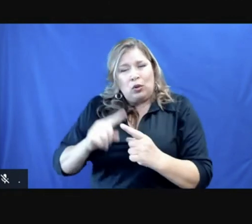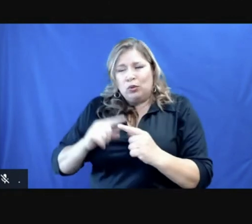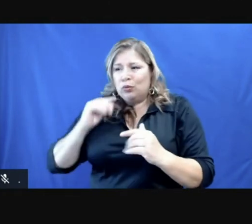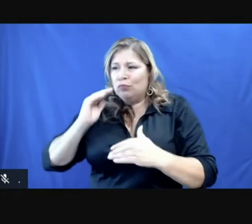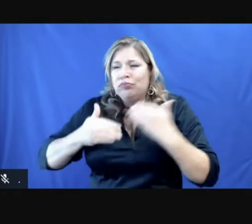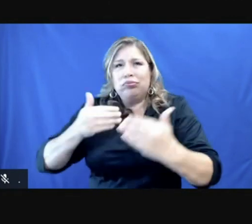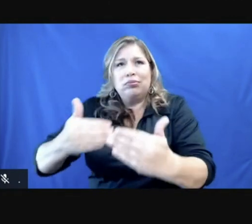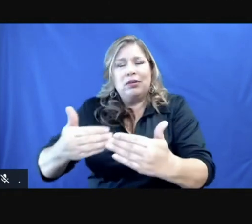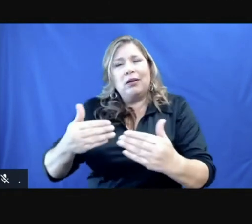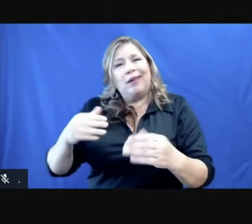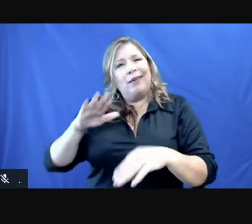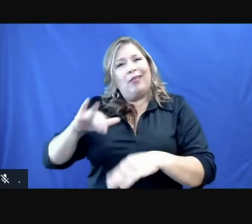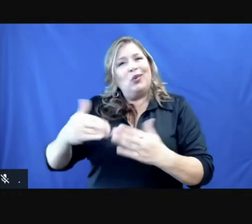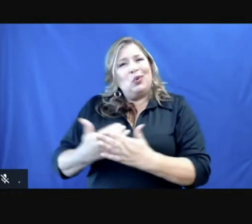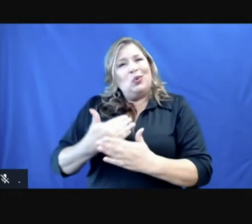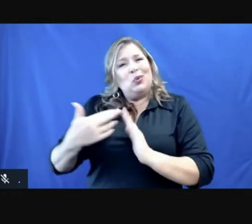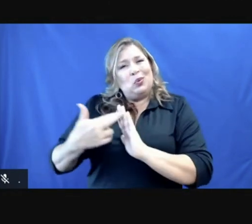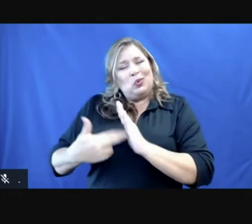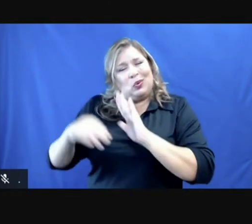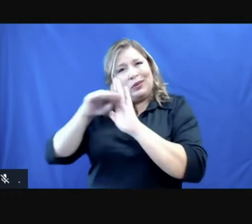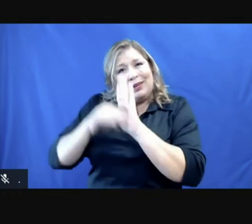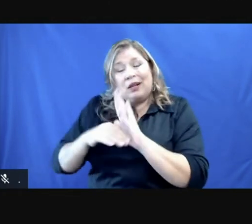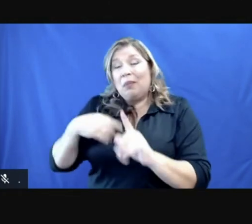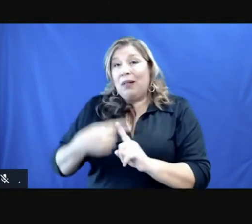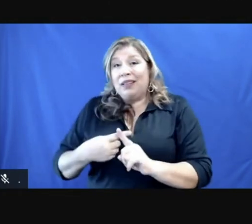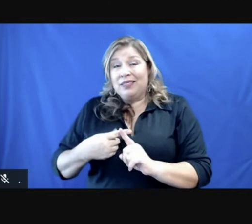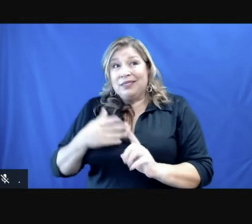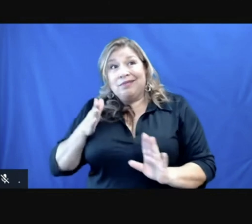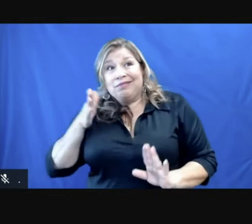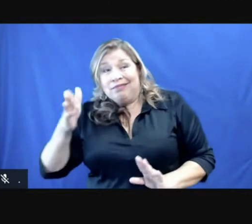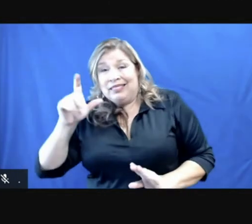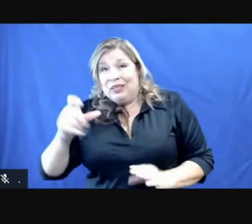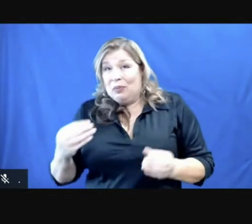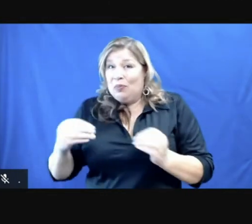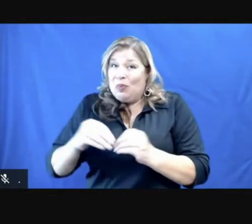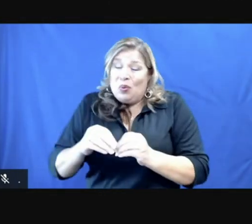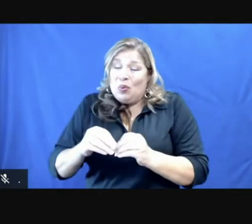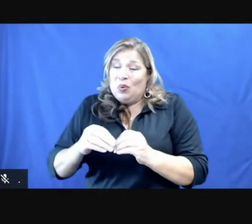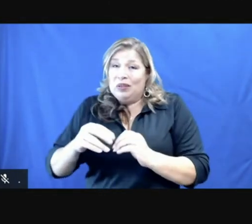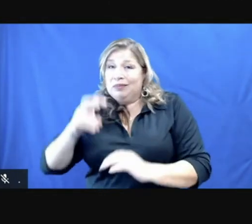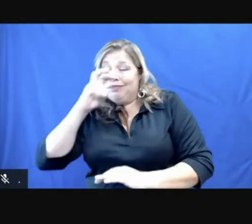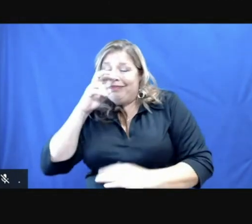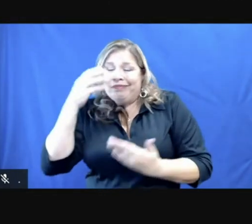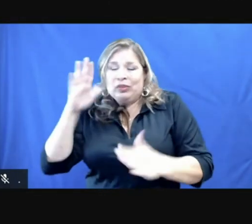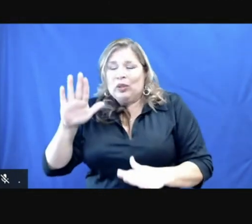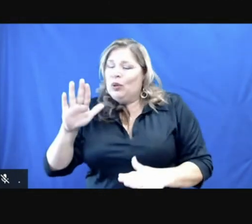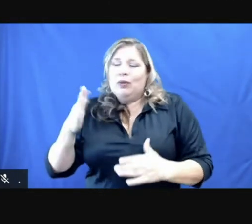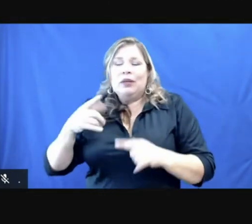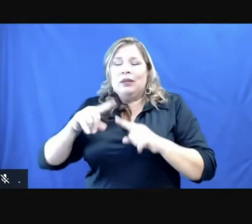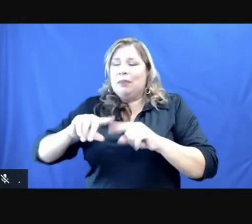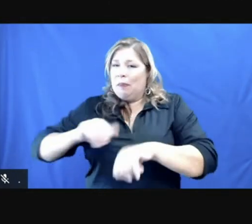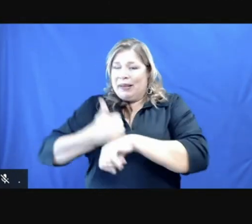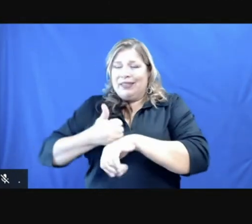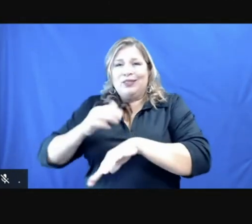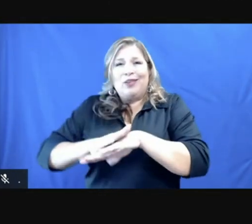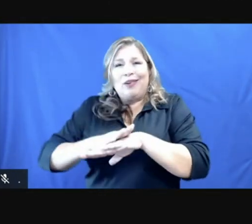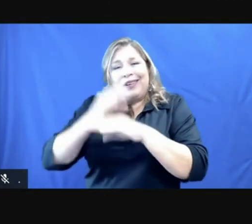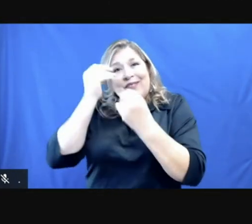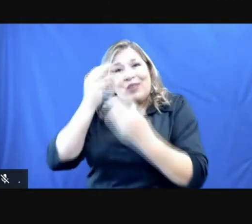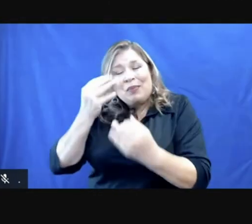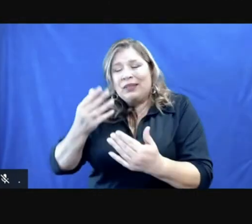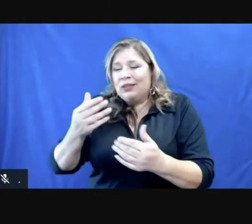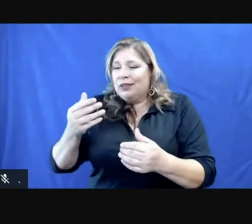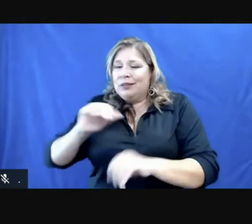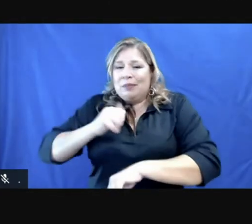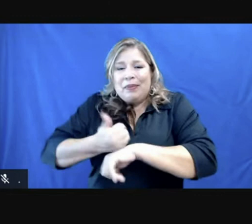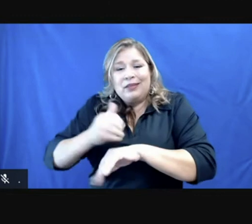today, but on the need for future actions if that time comes. We will be guided by the data and the science. We will continue